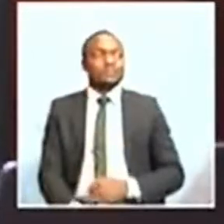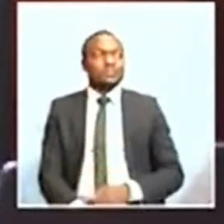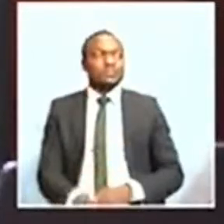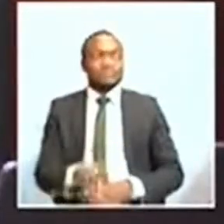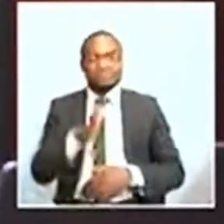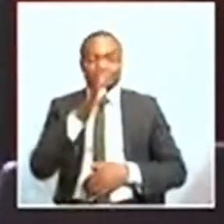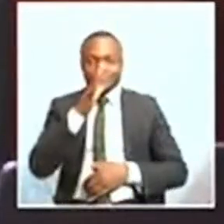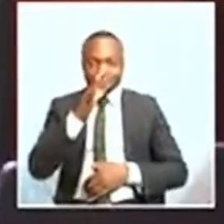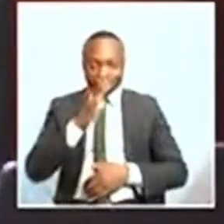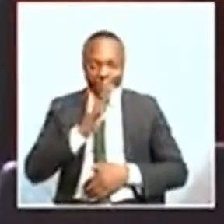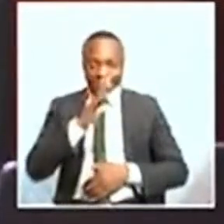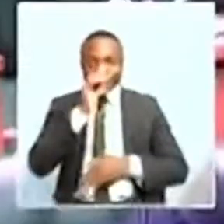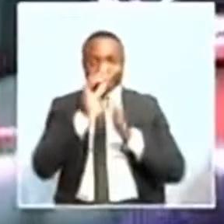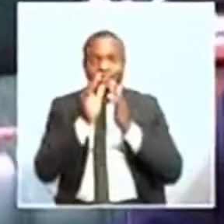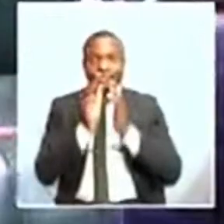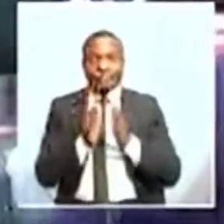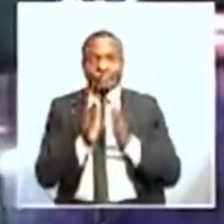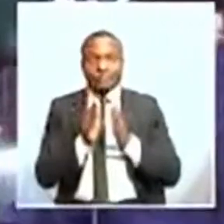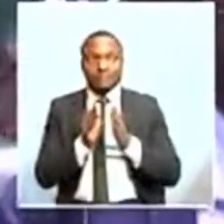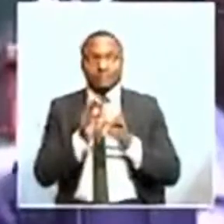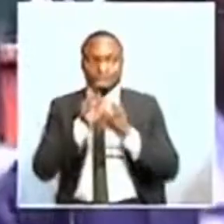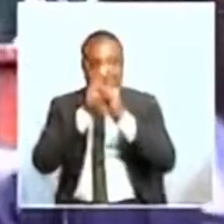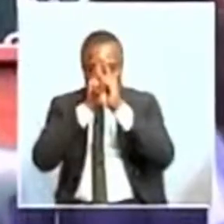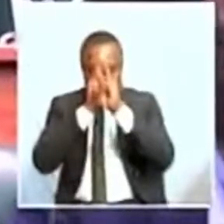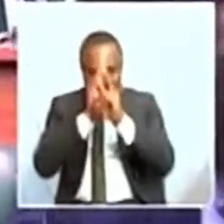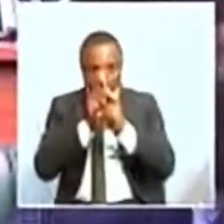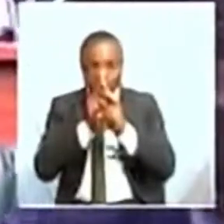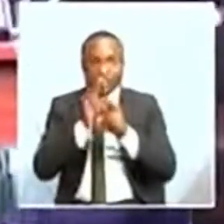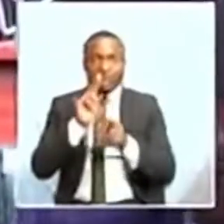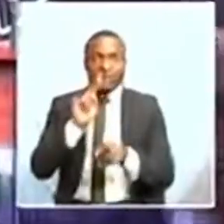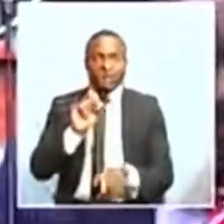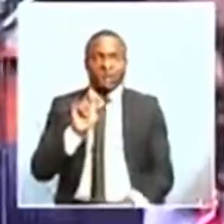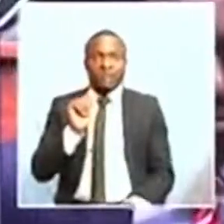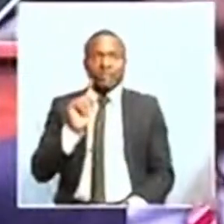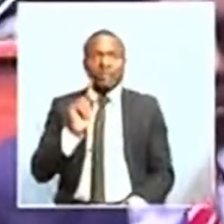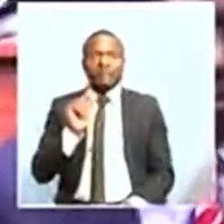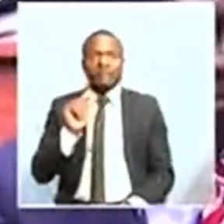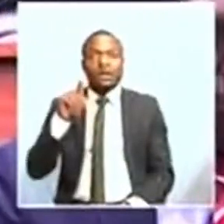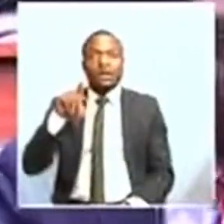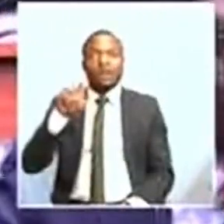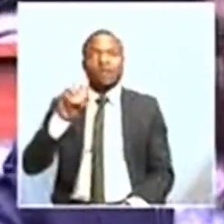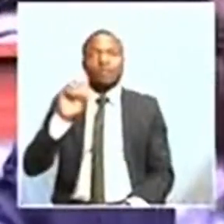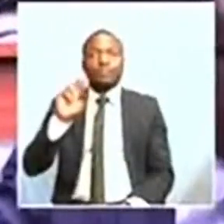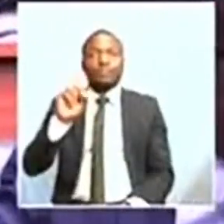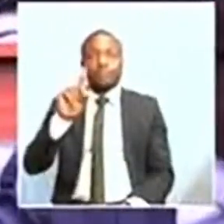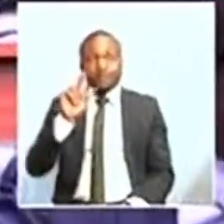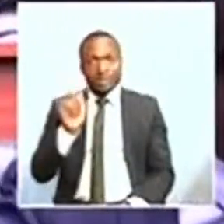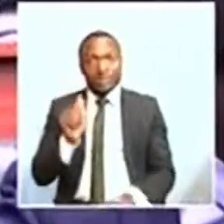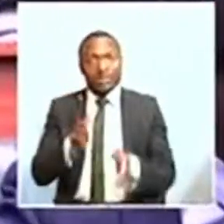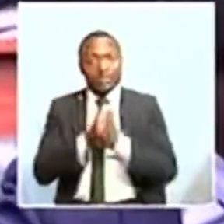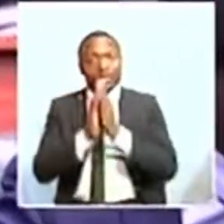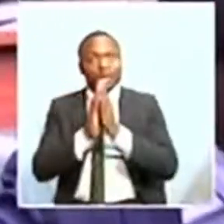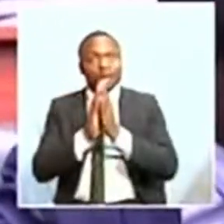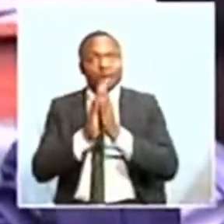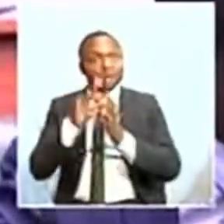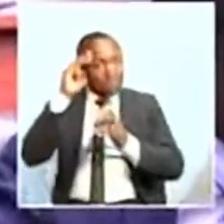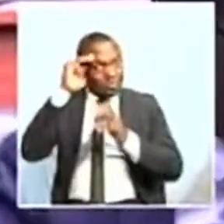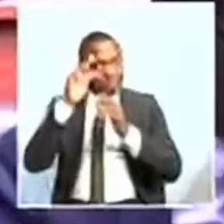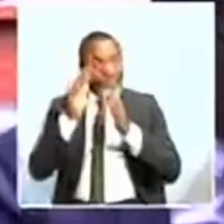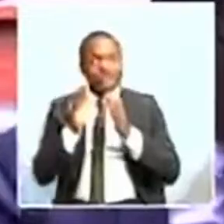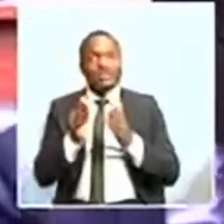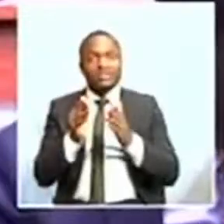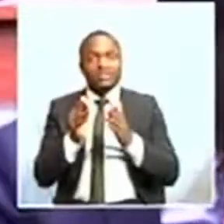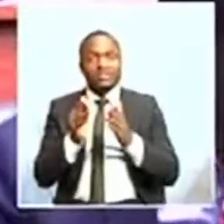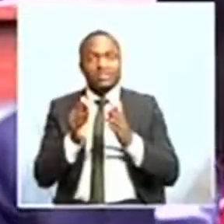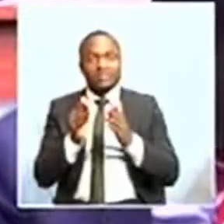Madam Speaker, Honorable Nakaponda asks the Minister of Water Development and Sanitation,